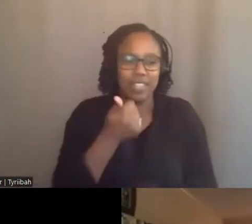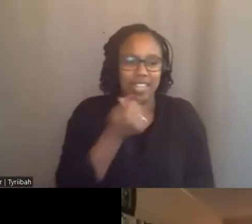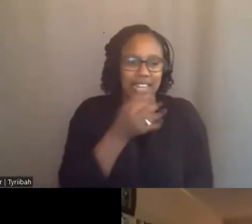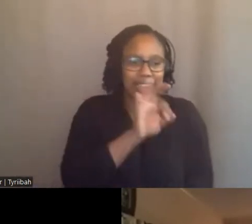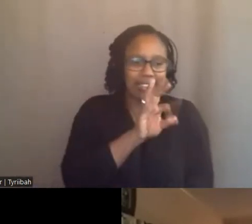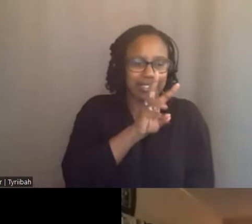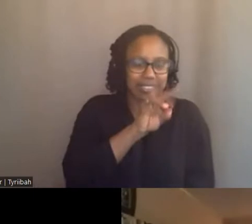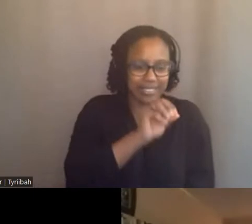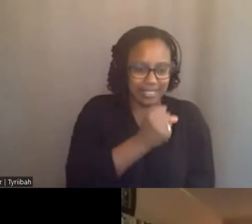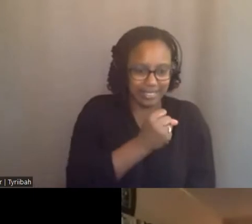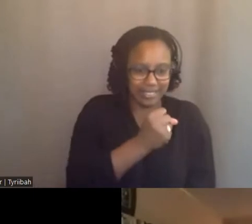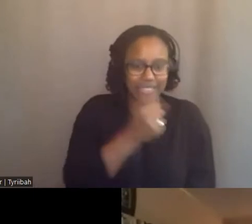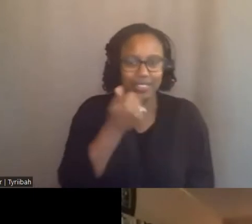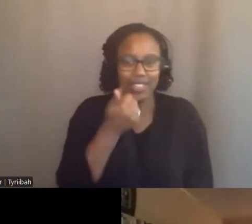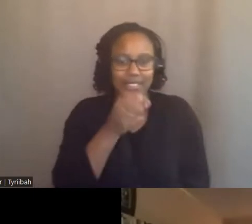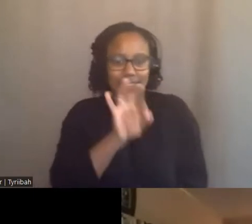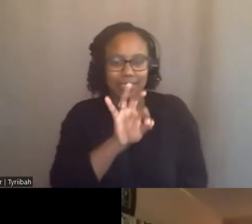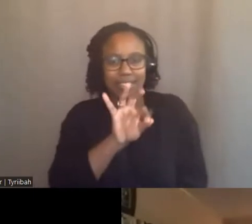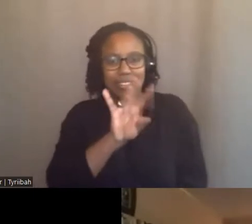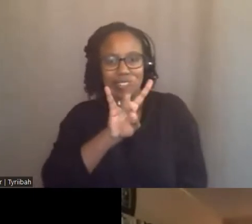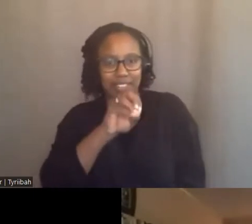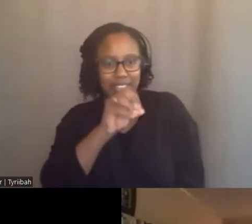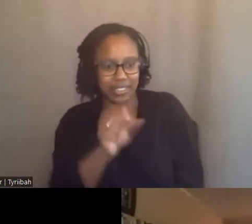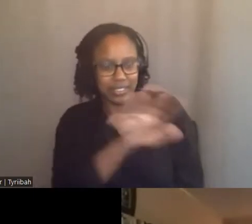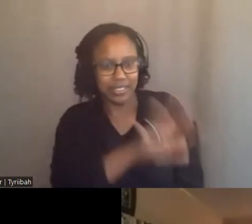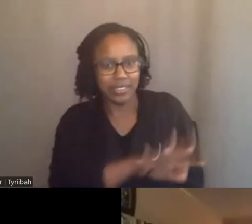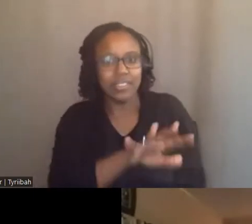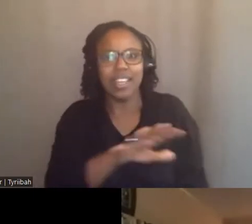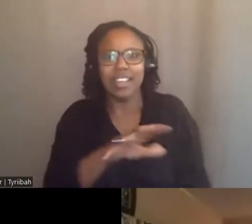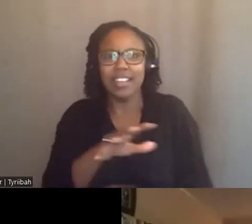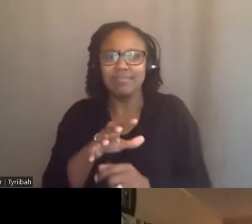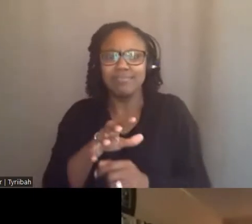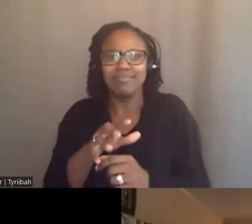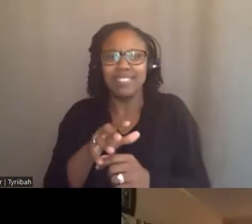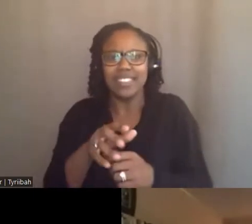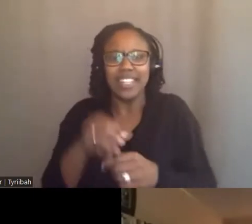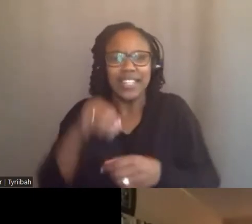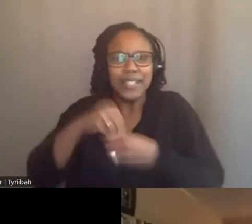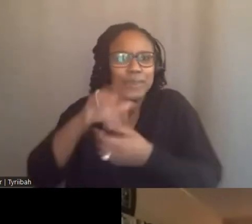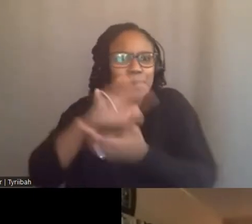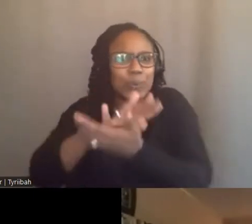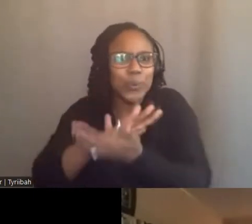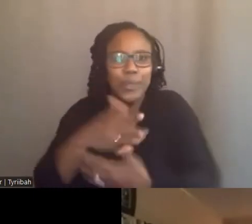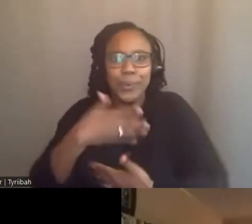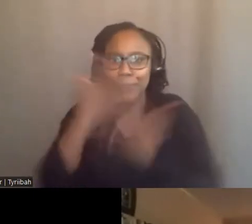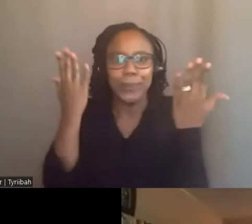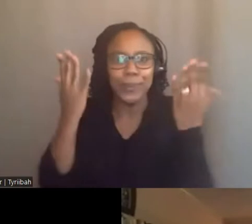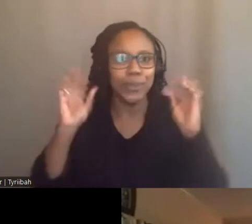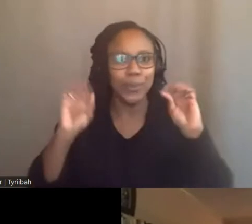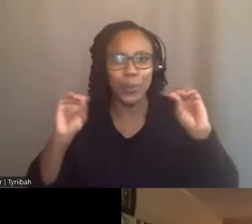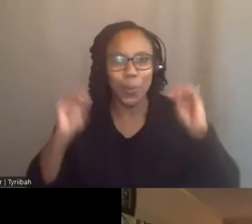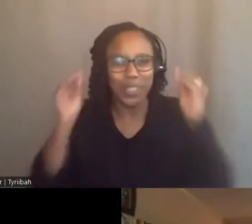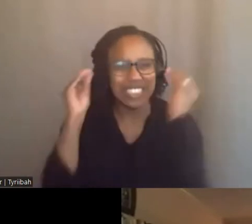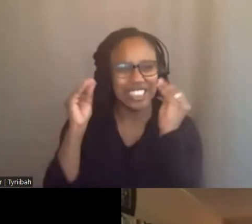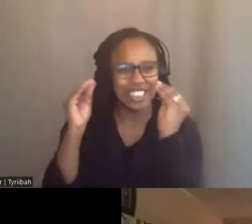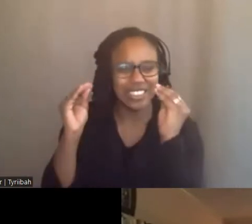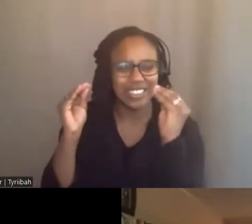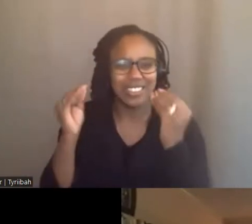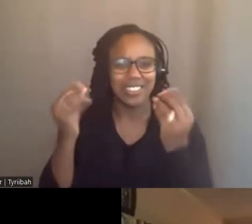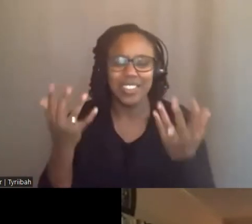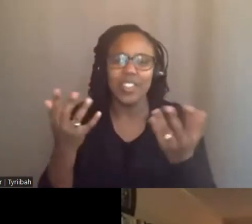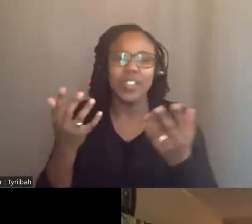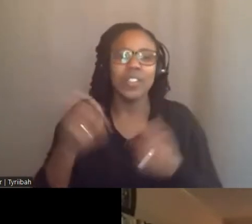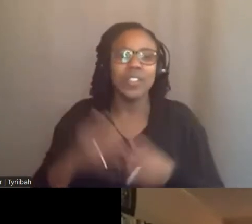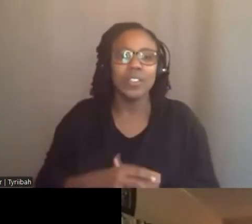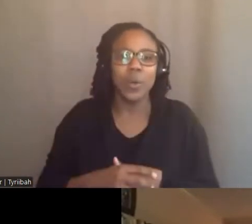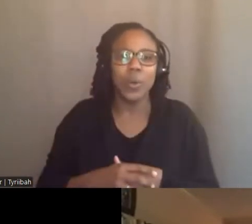is almost totally invisibilized in school, right? It rarely gets talked about. And it's also